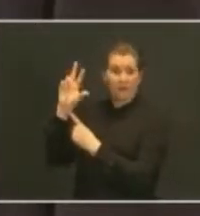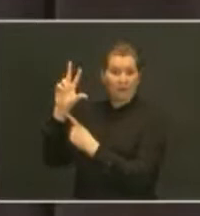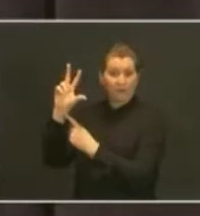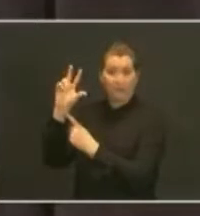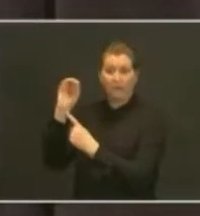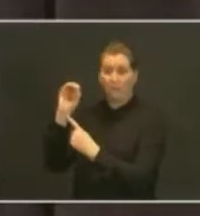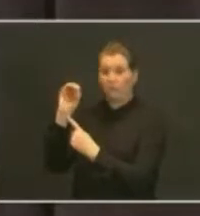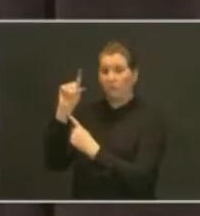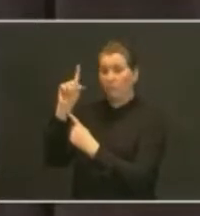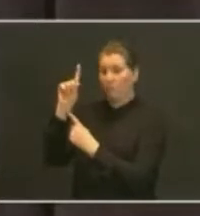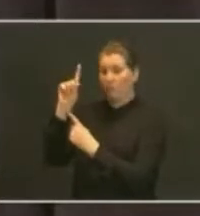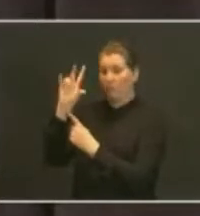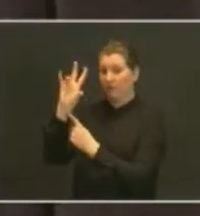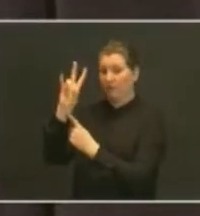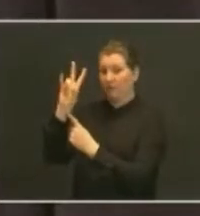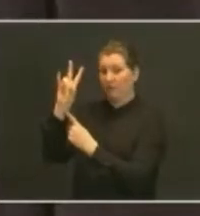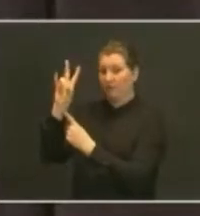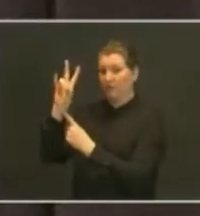844-930-1779.